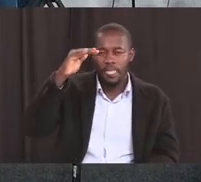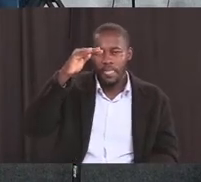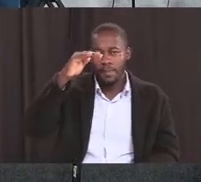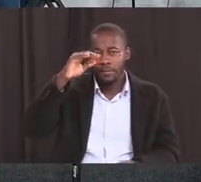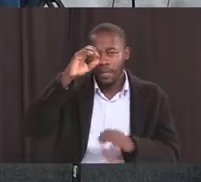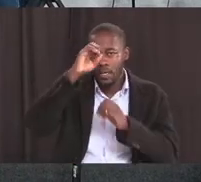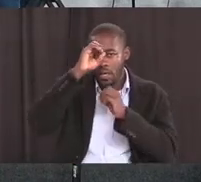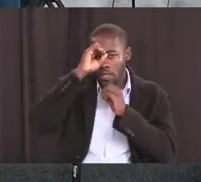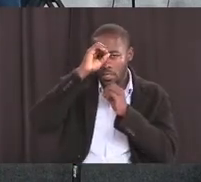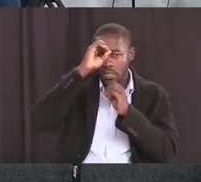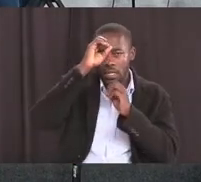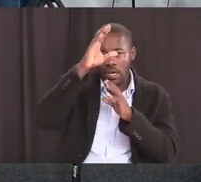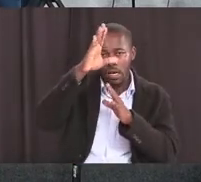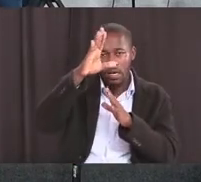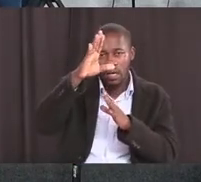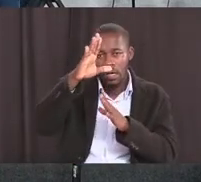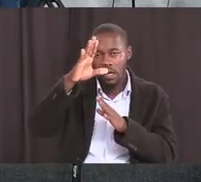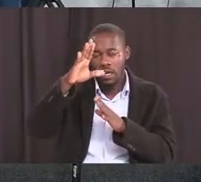highest.